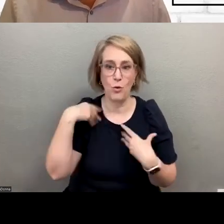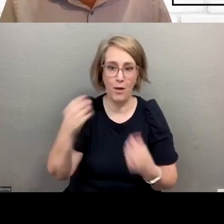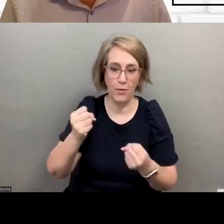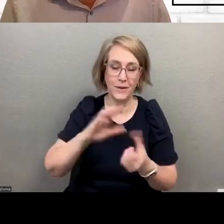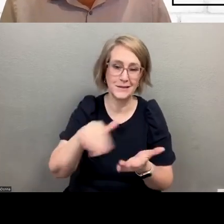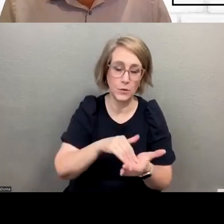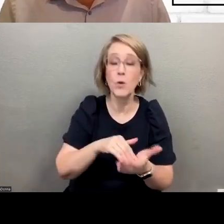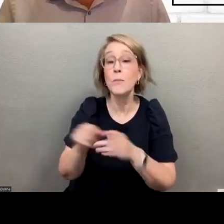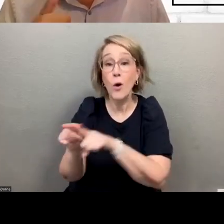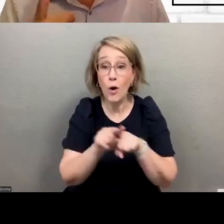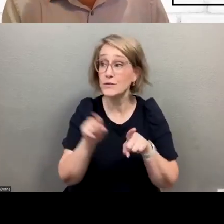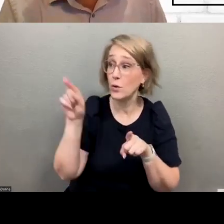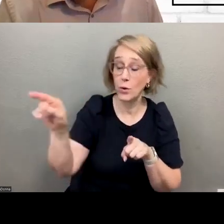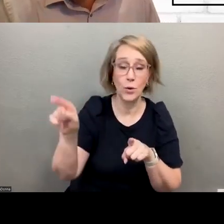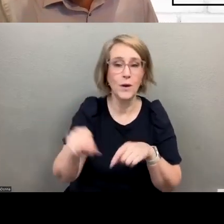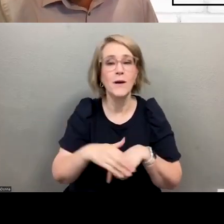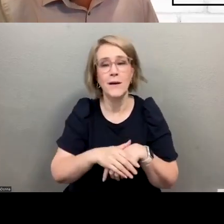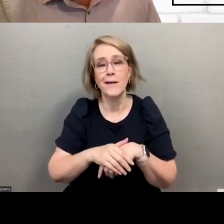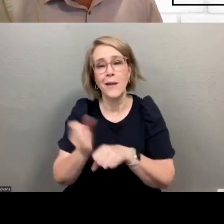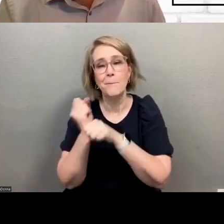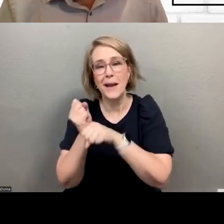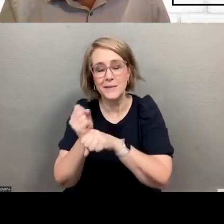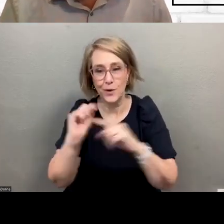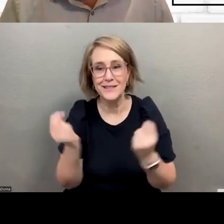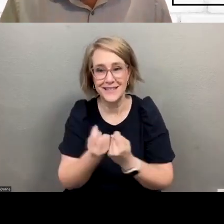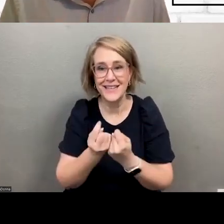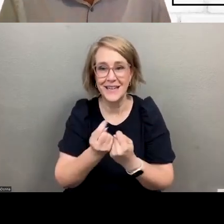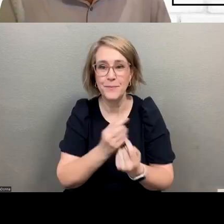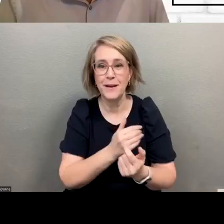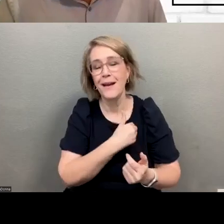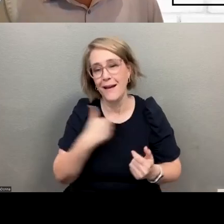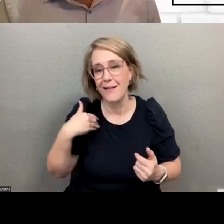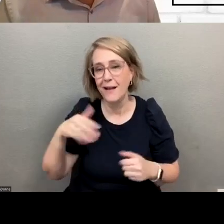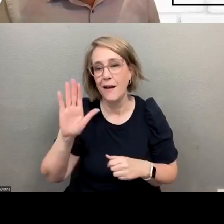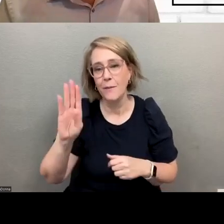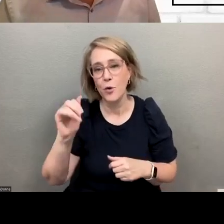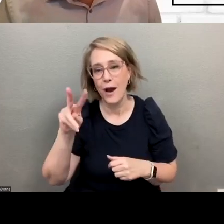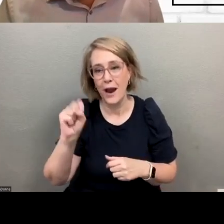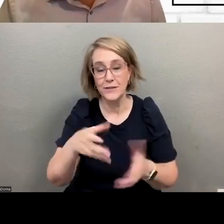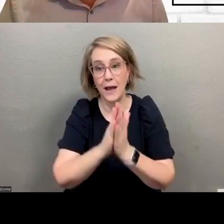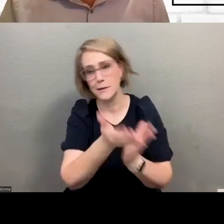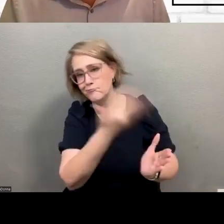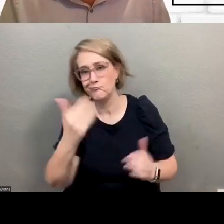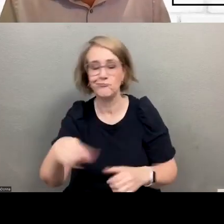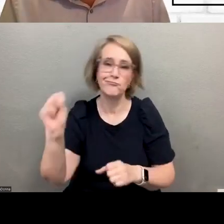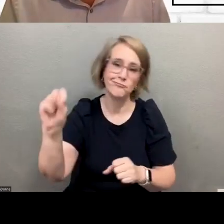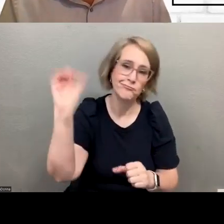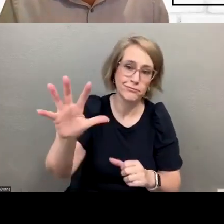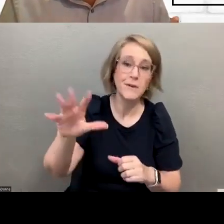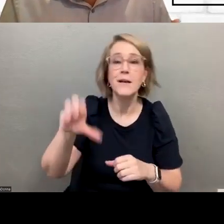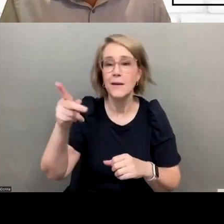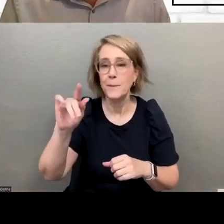by the Atlanta Braves to throw out the first pitch at their last game, which really highlights again the interest and the